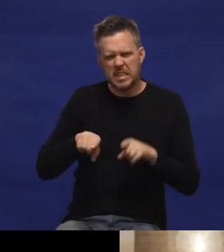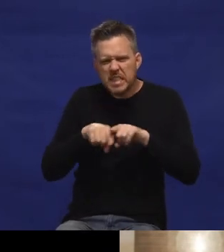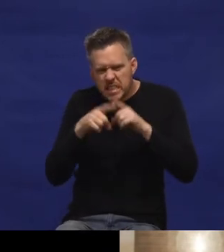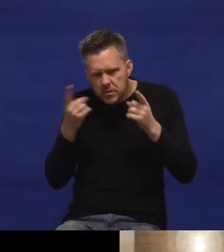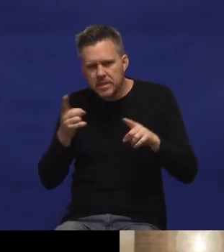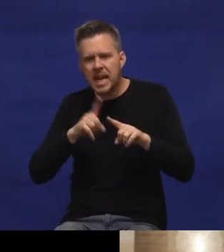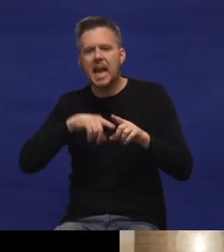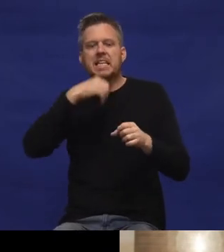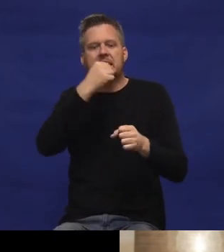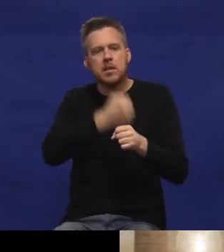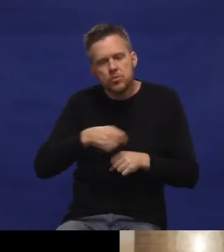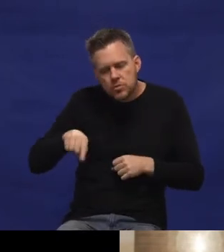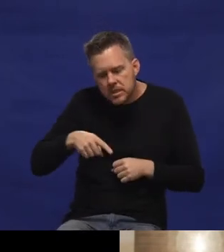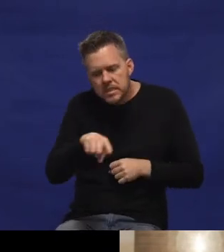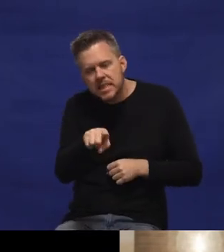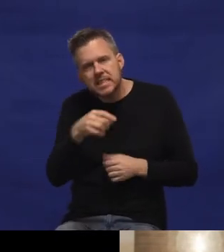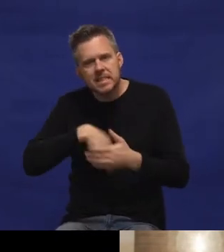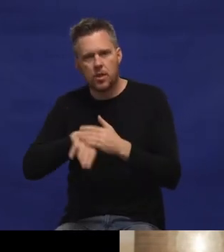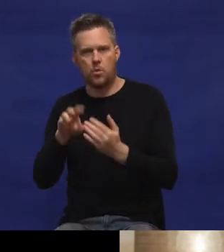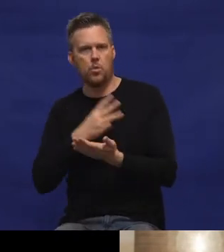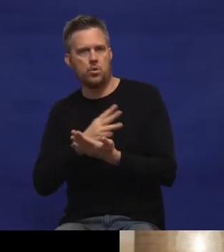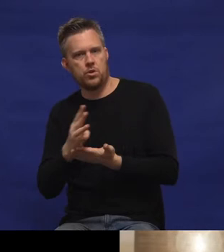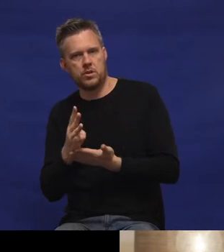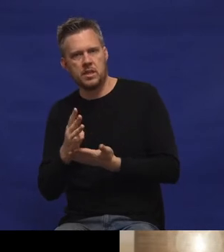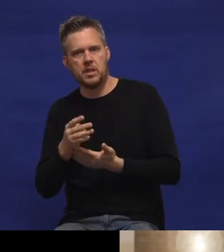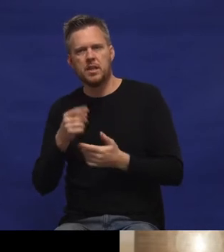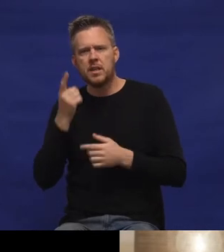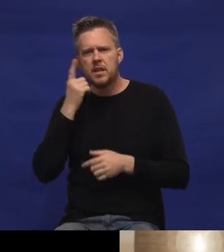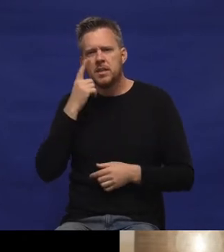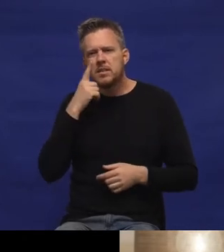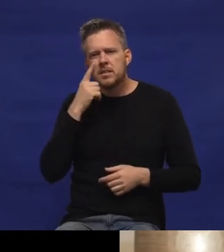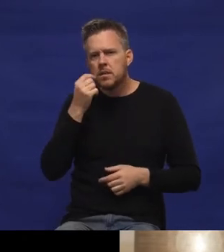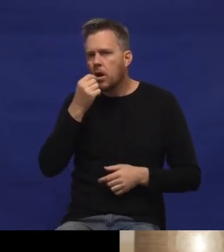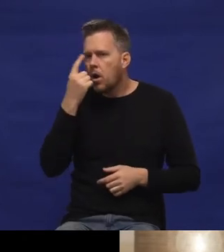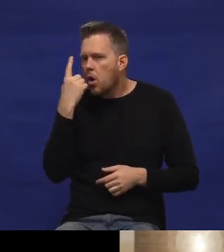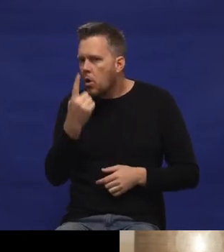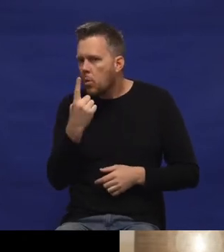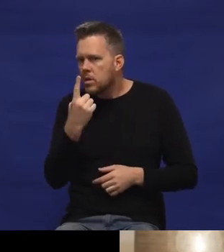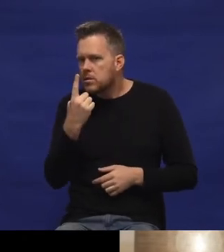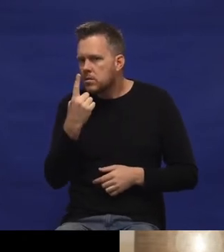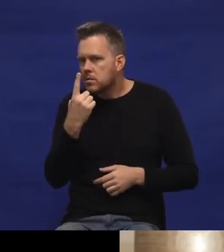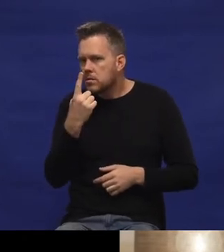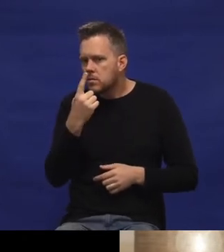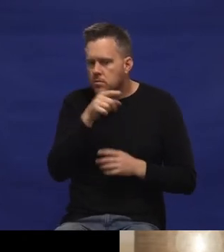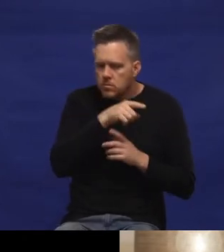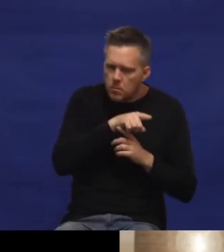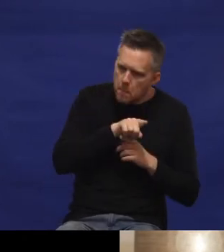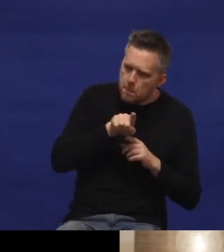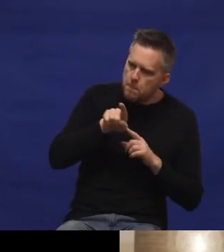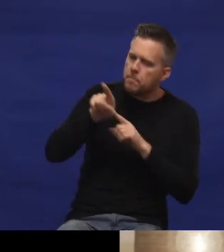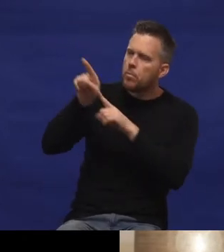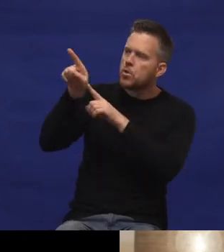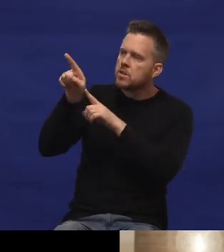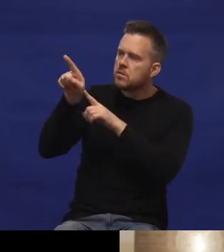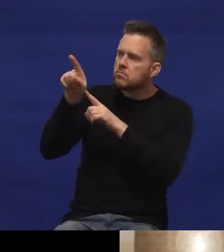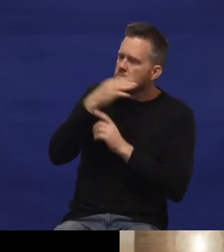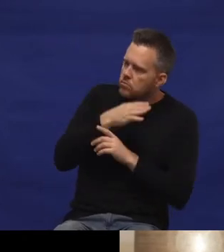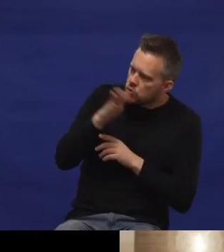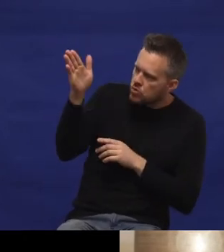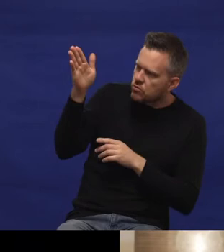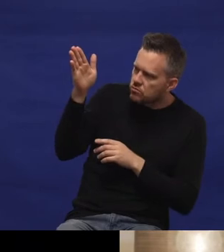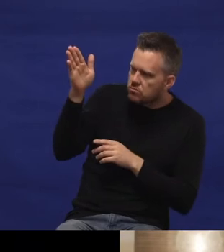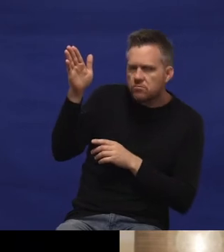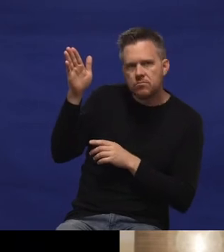different illustrations of snakes throughout scripture, we see that one of them actually points to